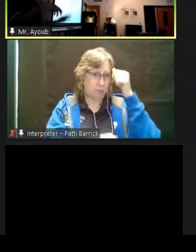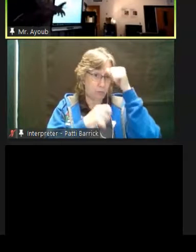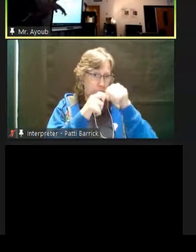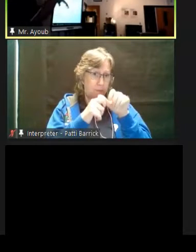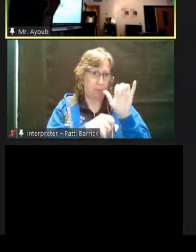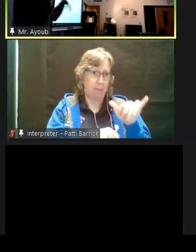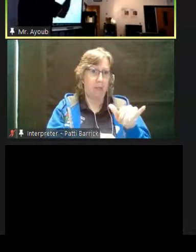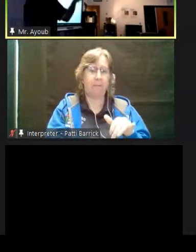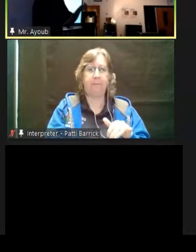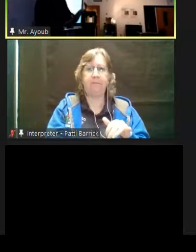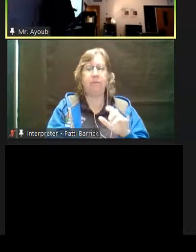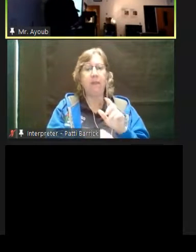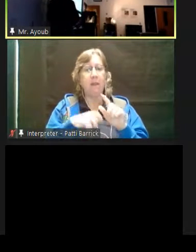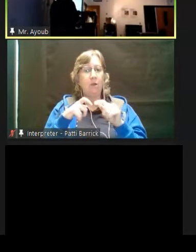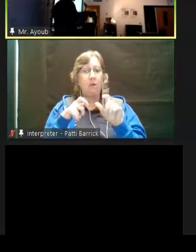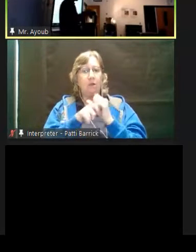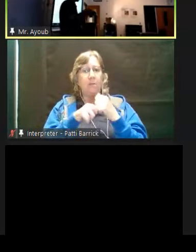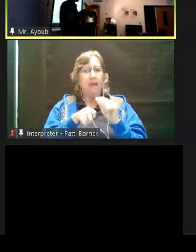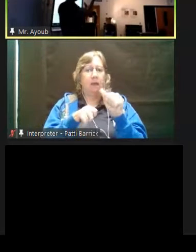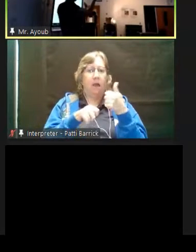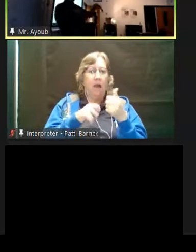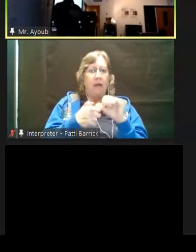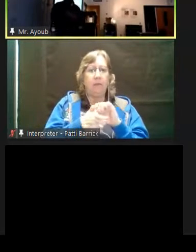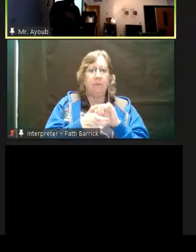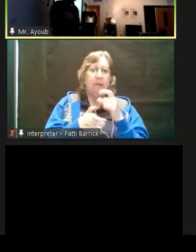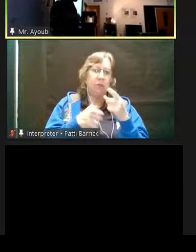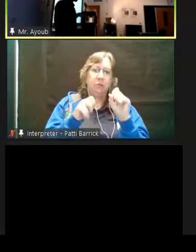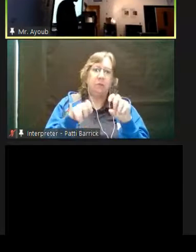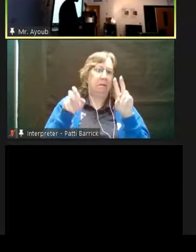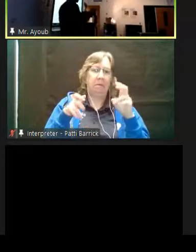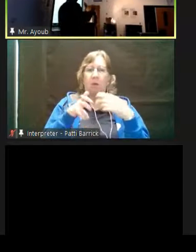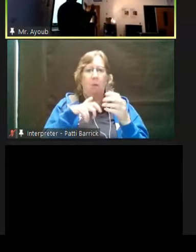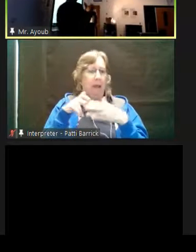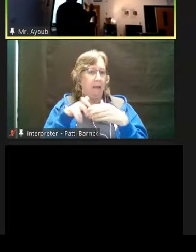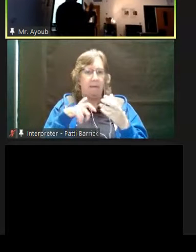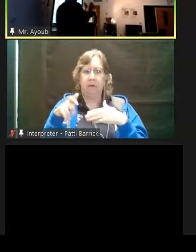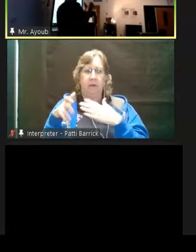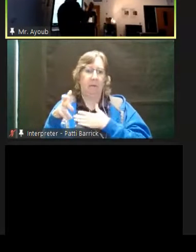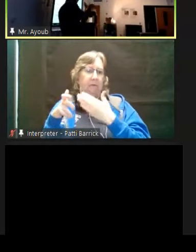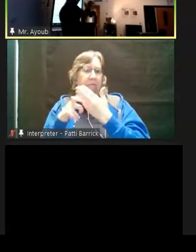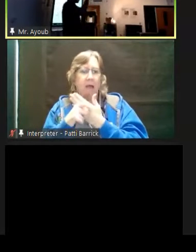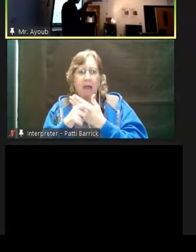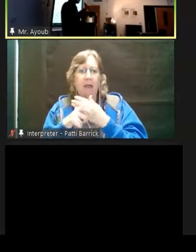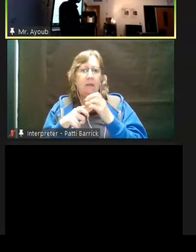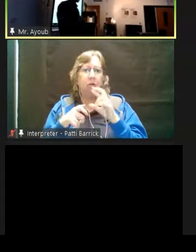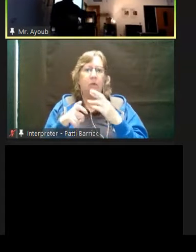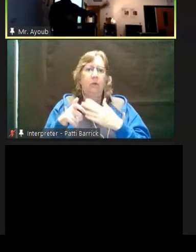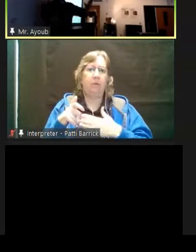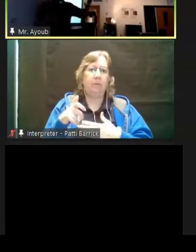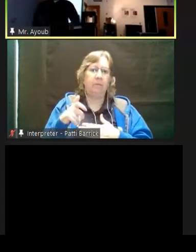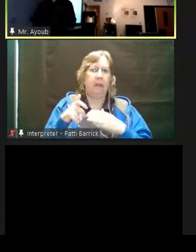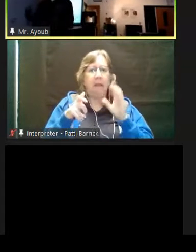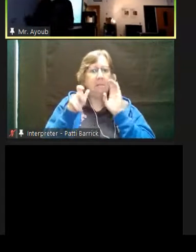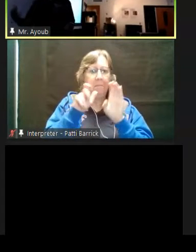And then when you have other pages, you could be like, this is my about page, or this is my list page, or my